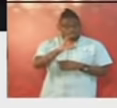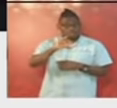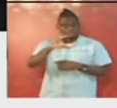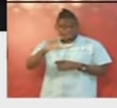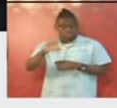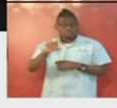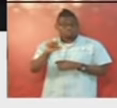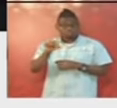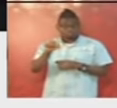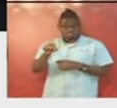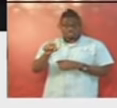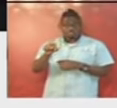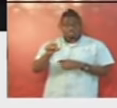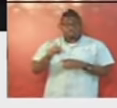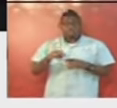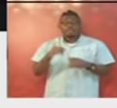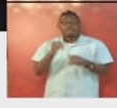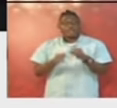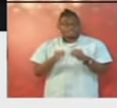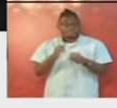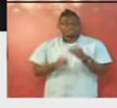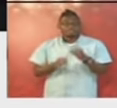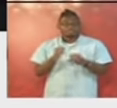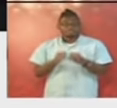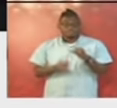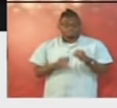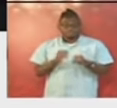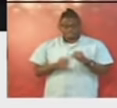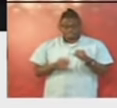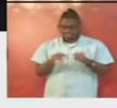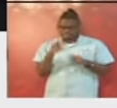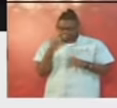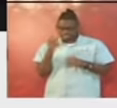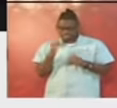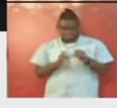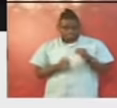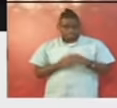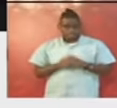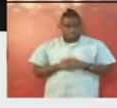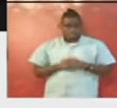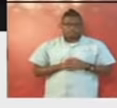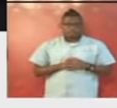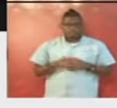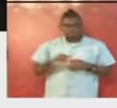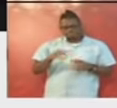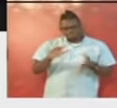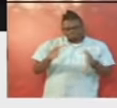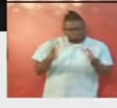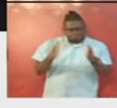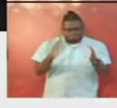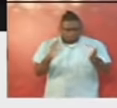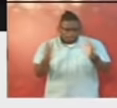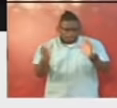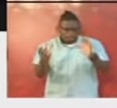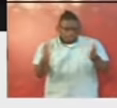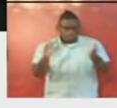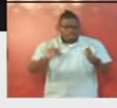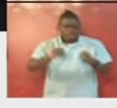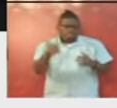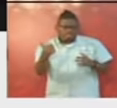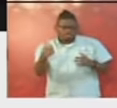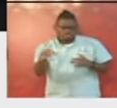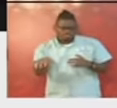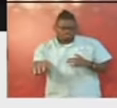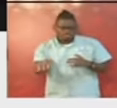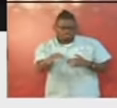Last slide, please. Yep, so we can see there's a variance here. So if we compare St. George West, which again, based on the map, is in the